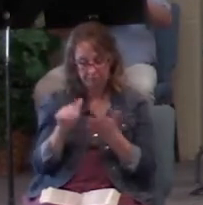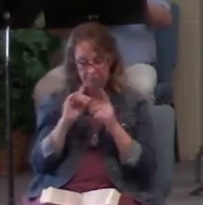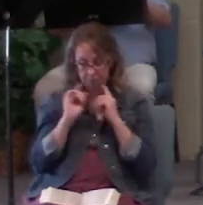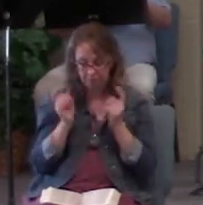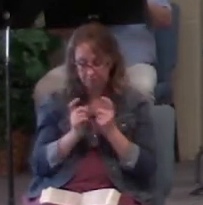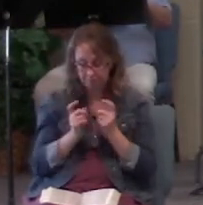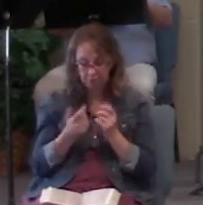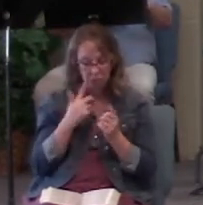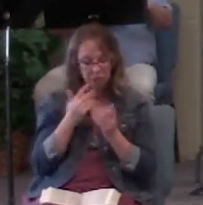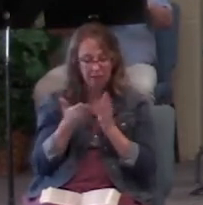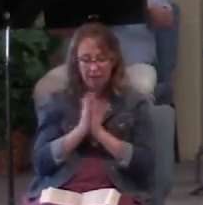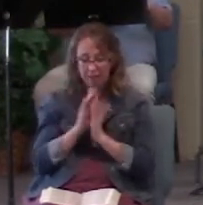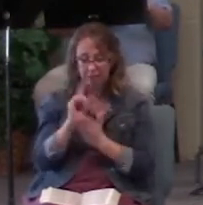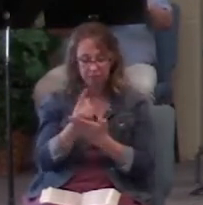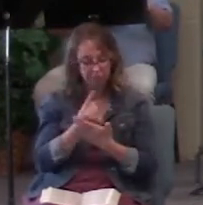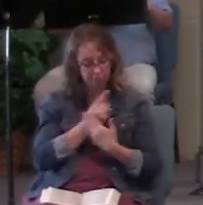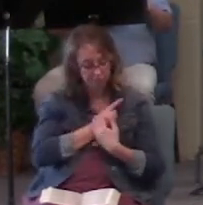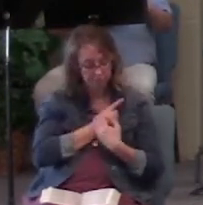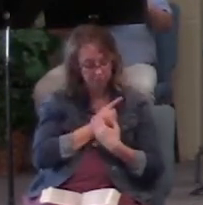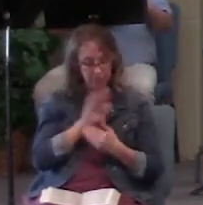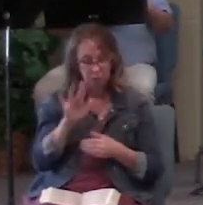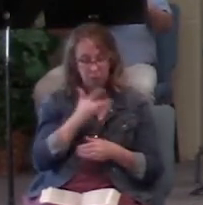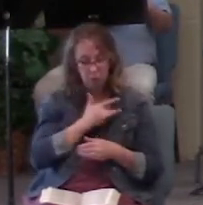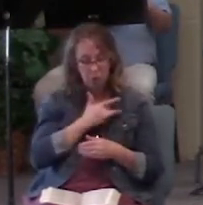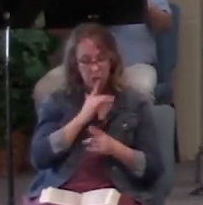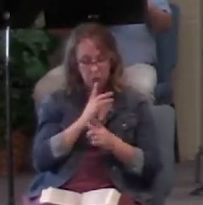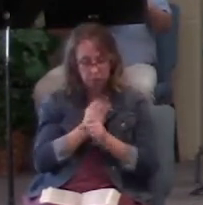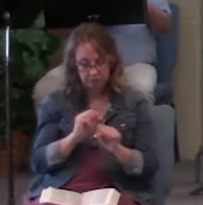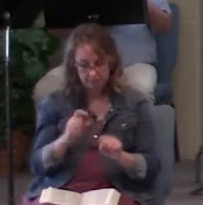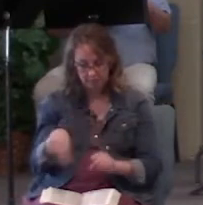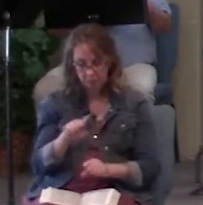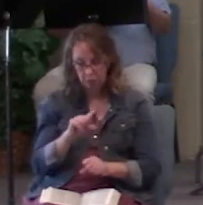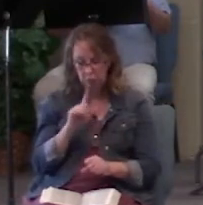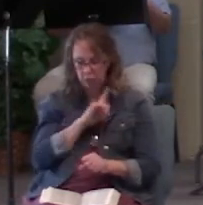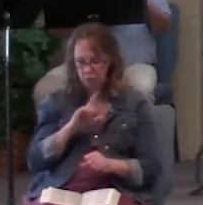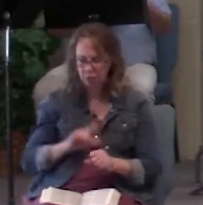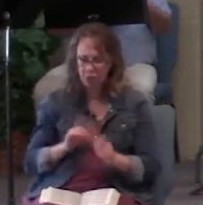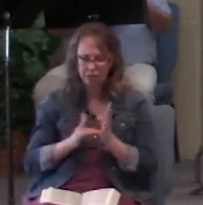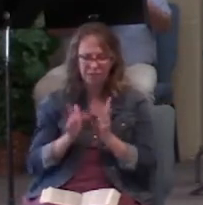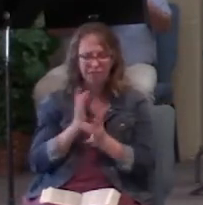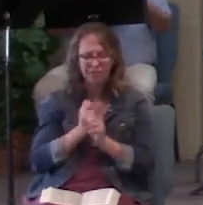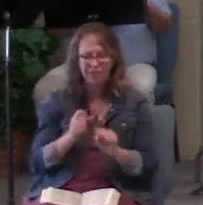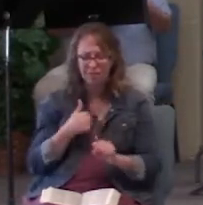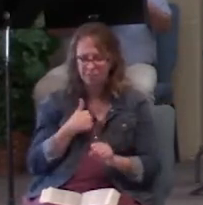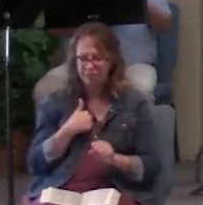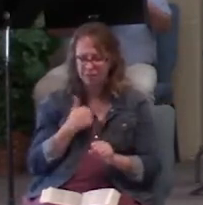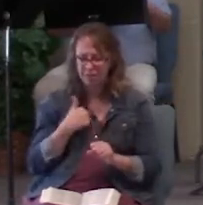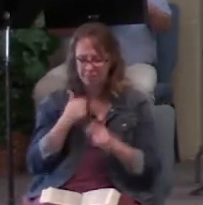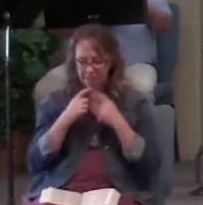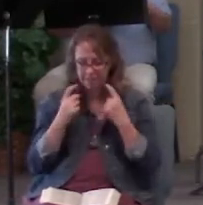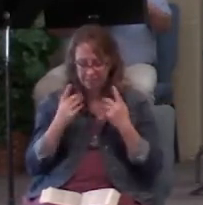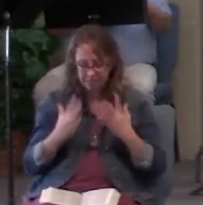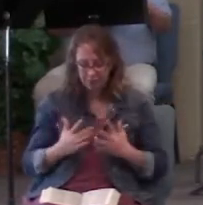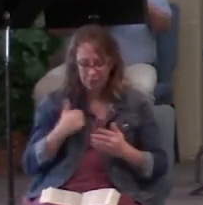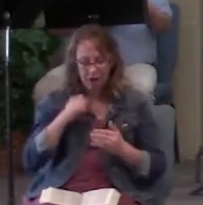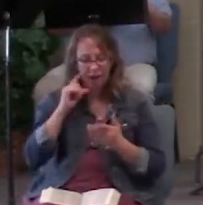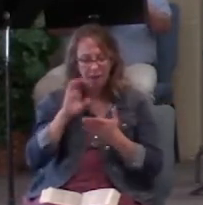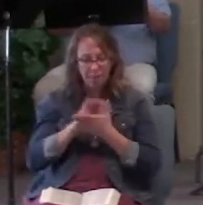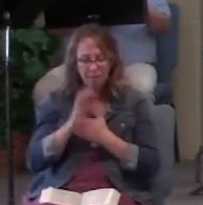You can ask him to come into your heart and save you. Lord Jesus, save me. I know I'm a sinner. I believe